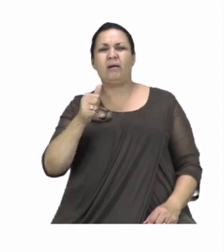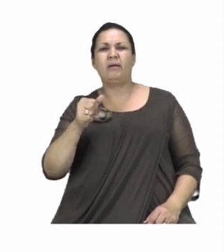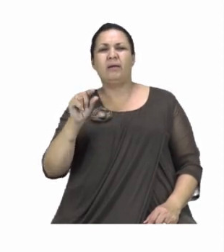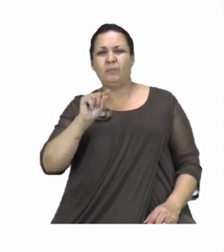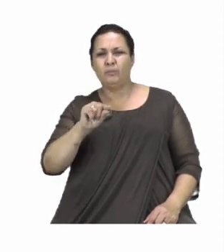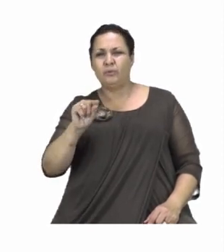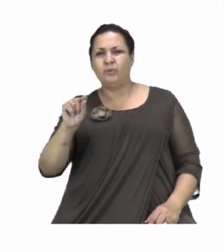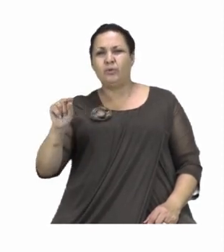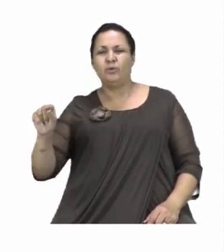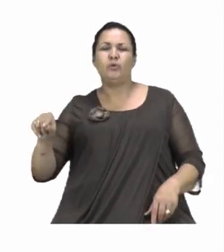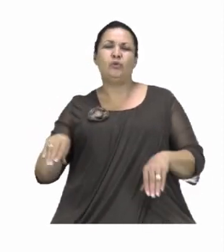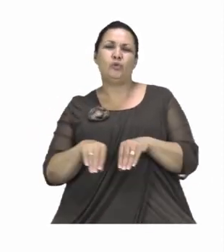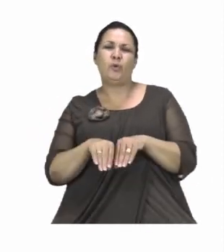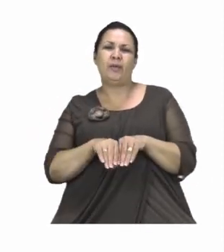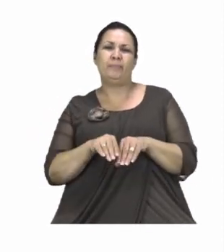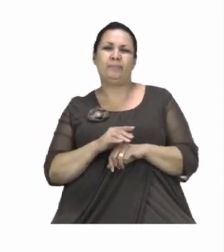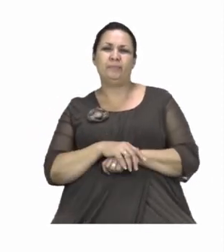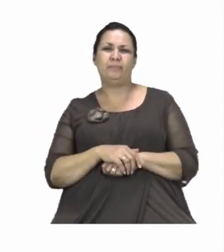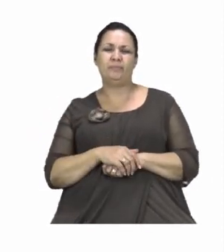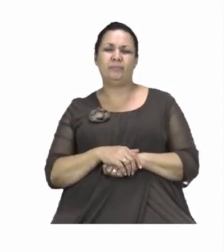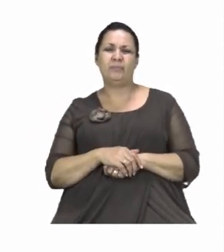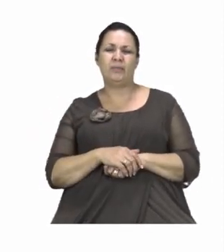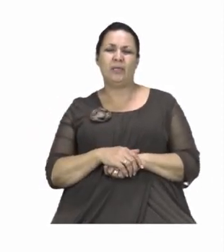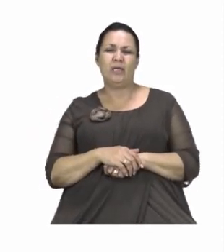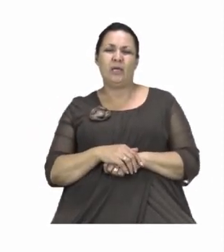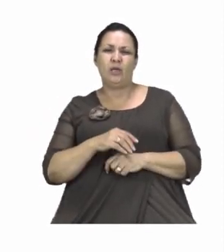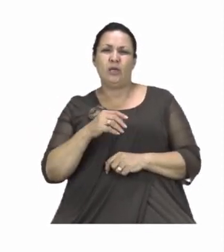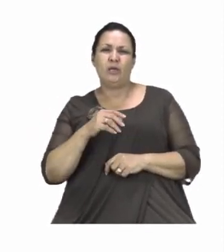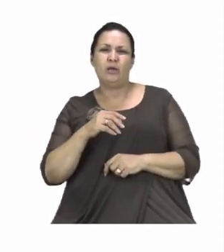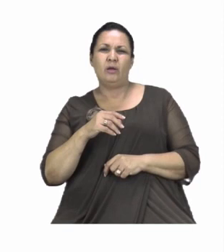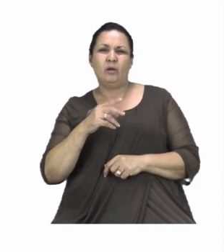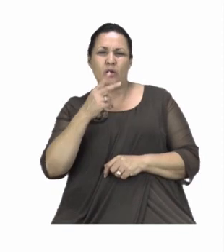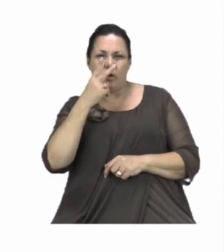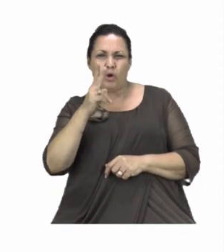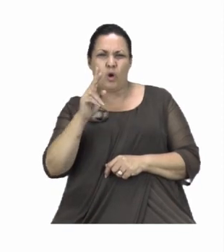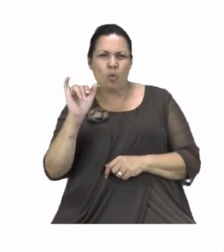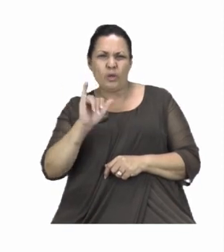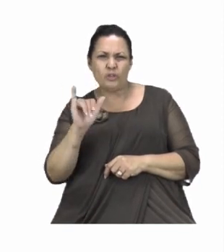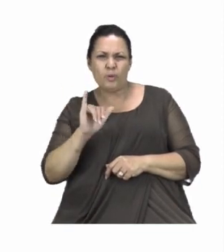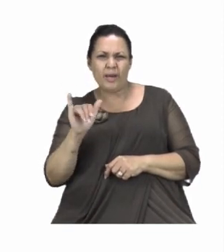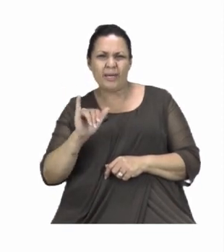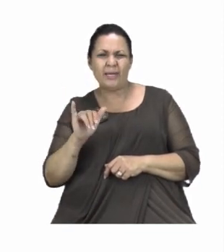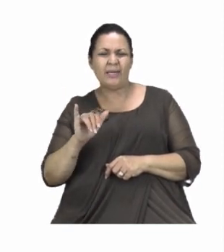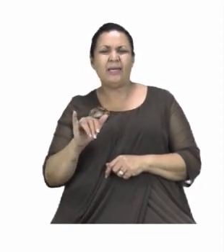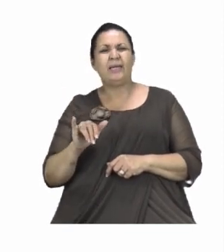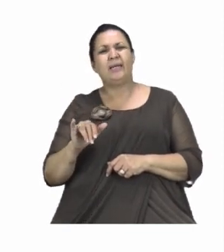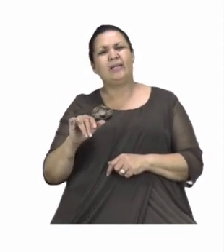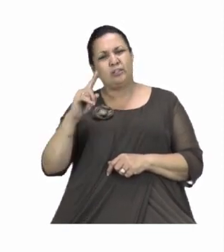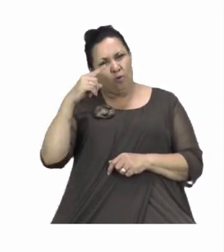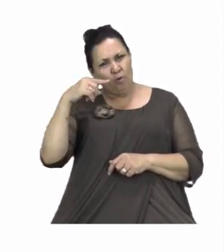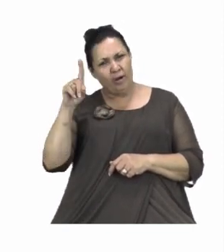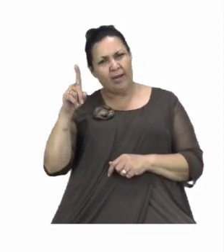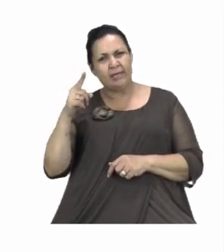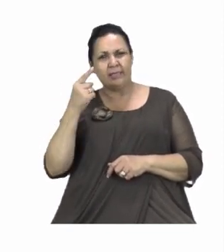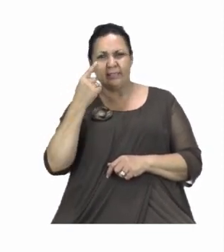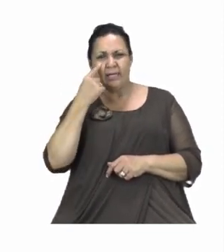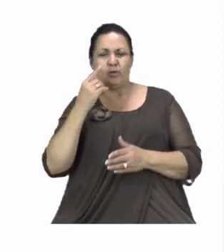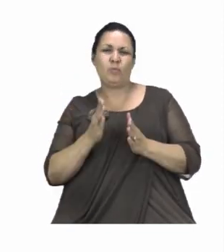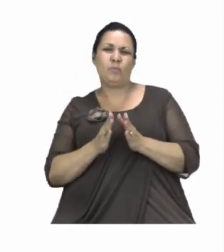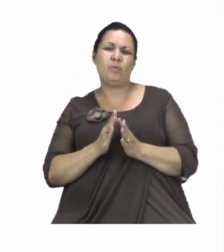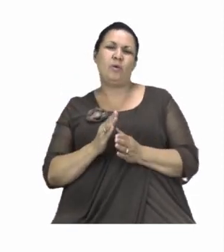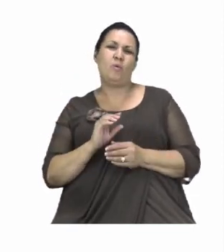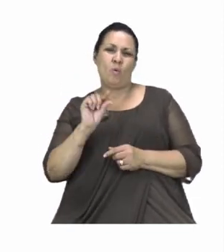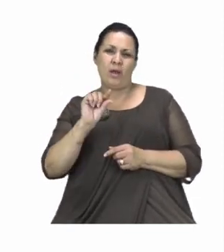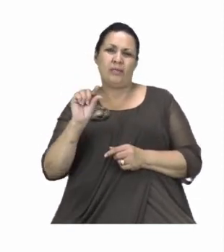So please take your time, check for the right sight word, trace nicely, read again, and